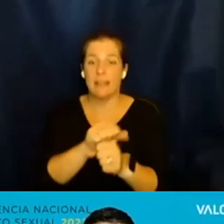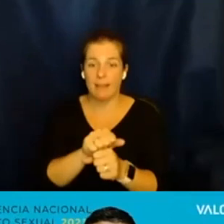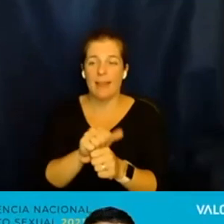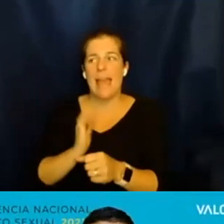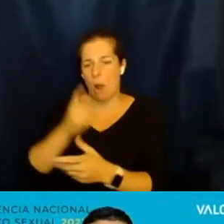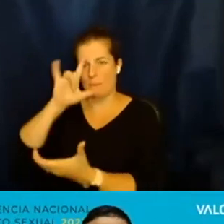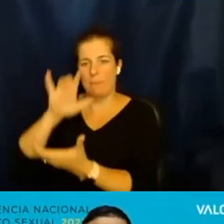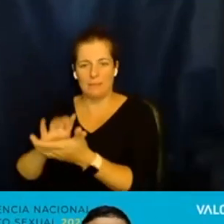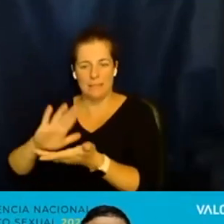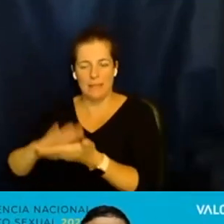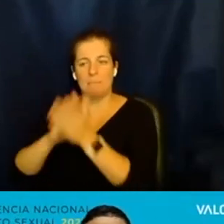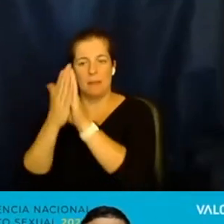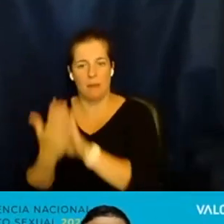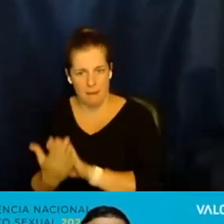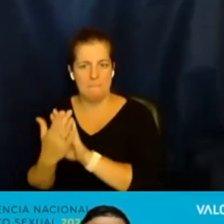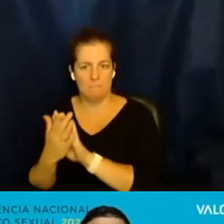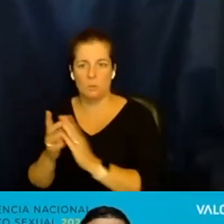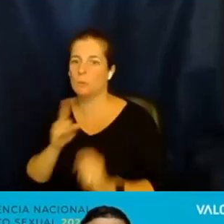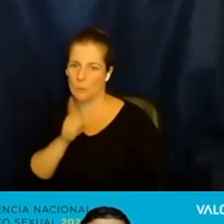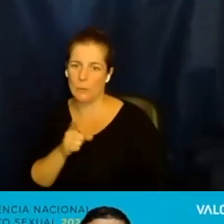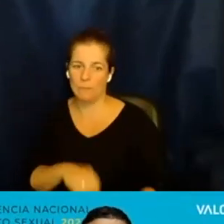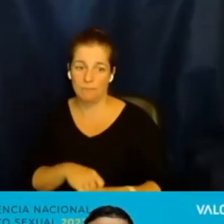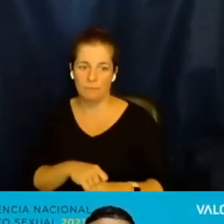is it that we learned during this COVID season?